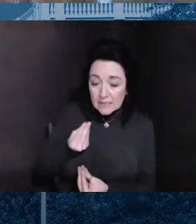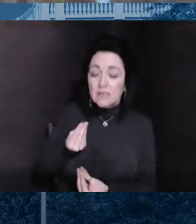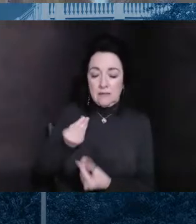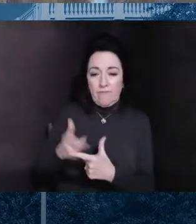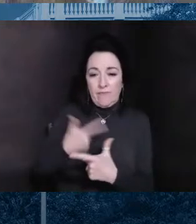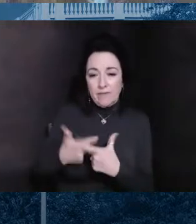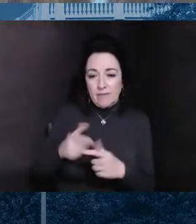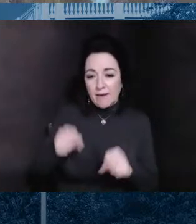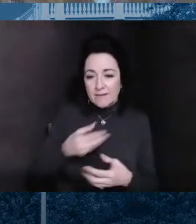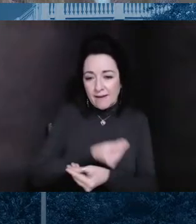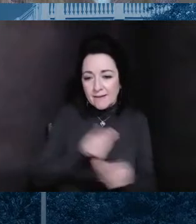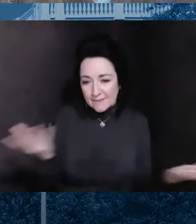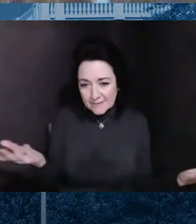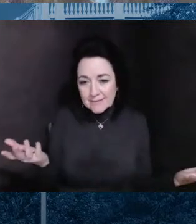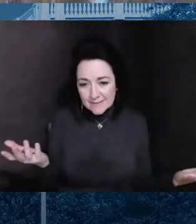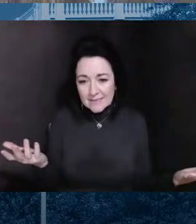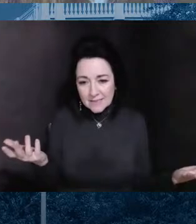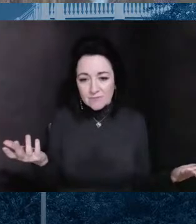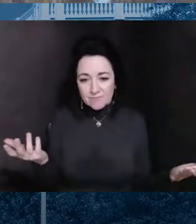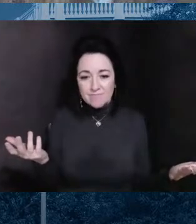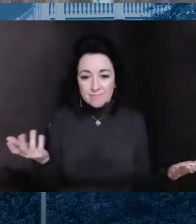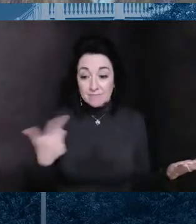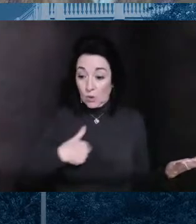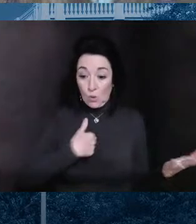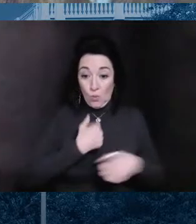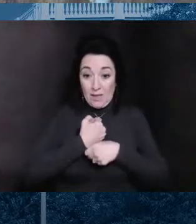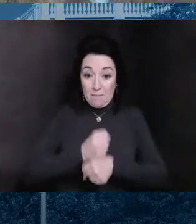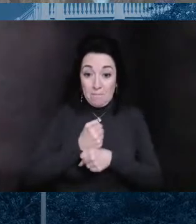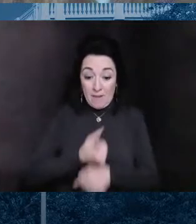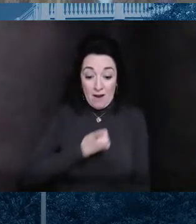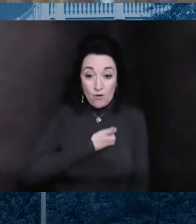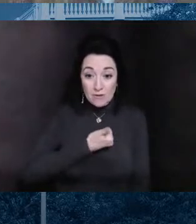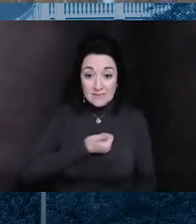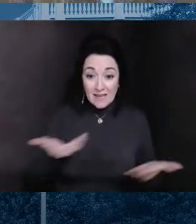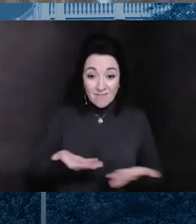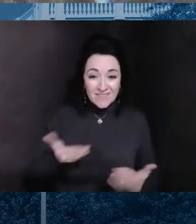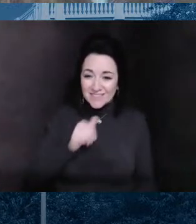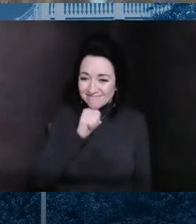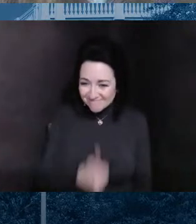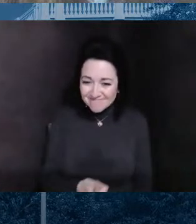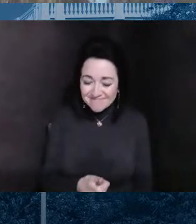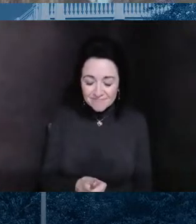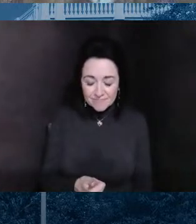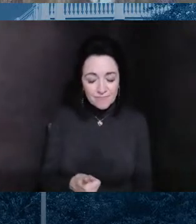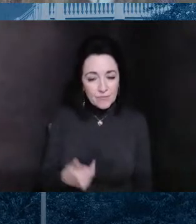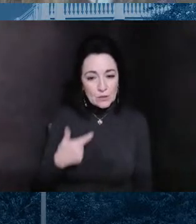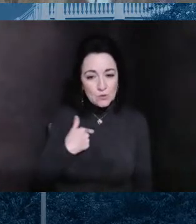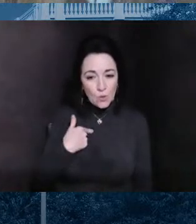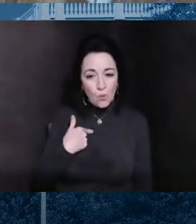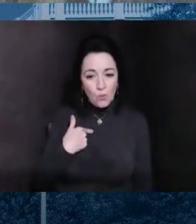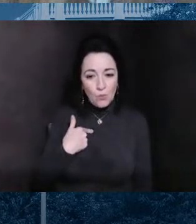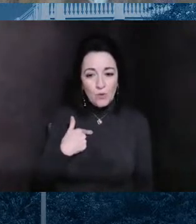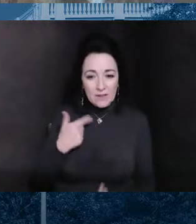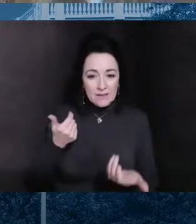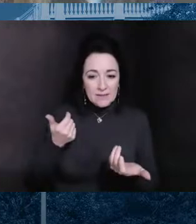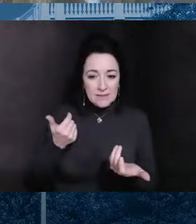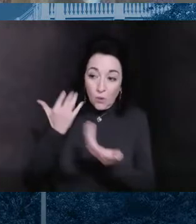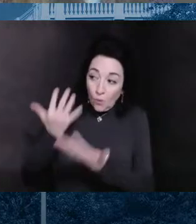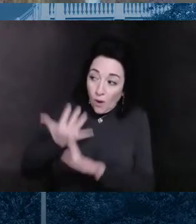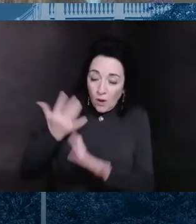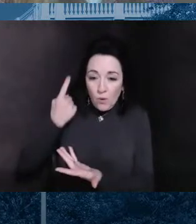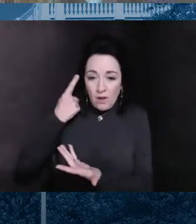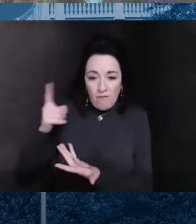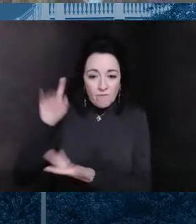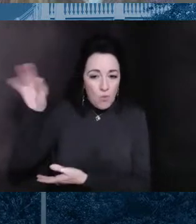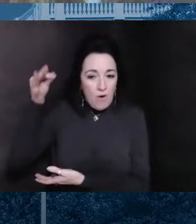system, where we can get a lot of vaccine to people. And so as soon as the federal government gets us more vaccine, we